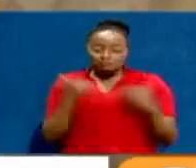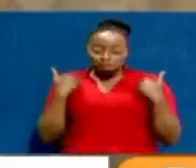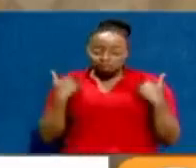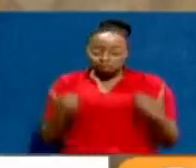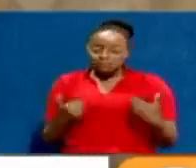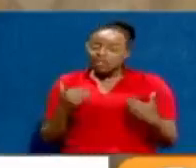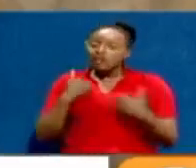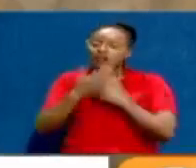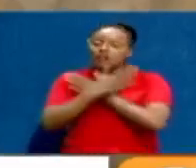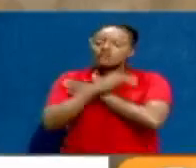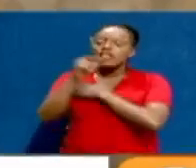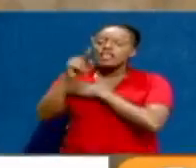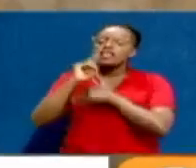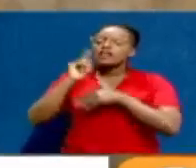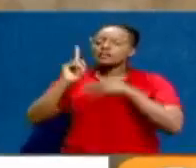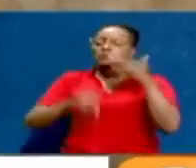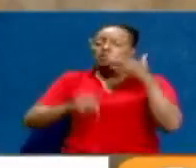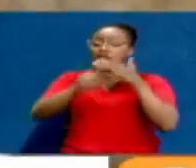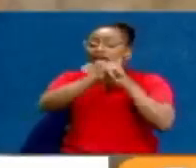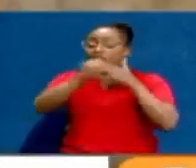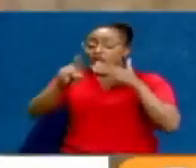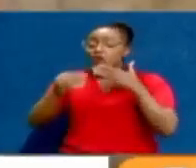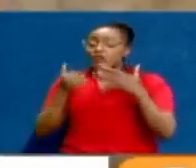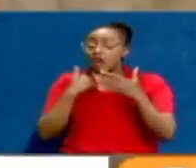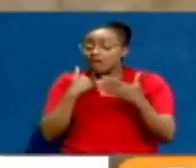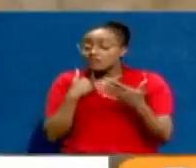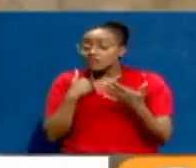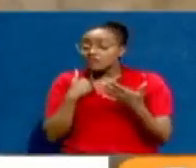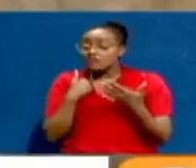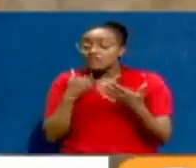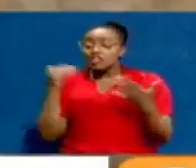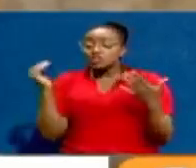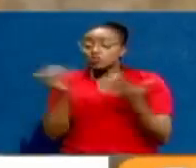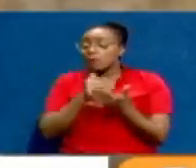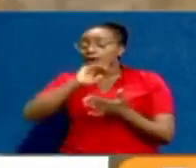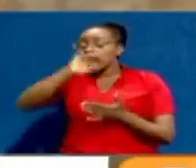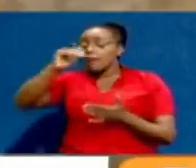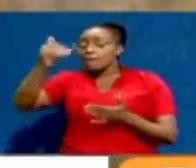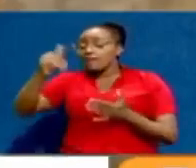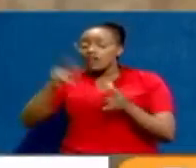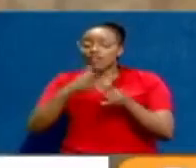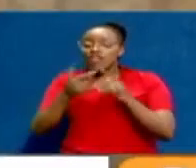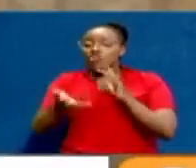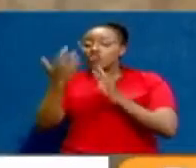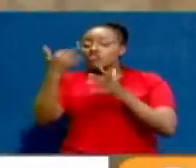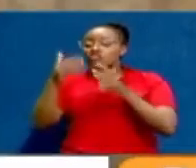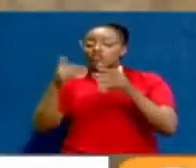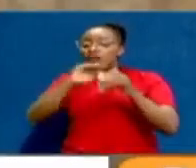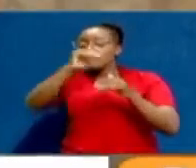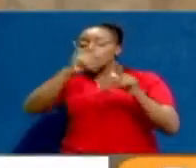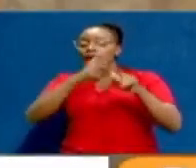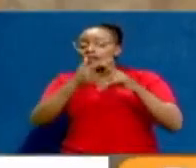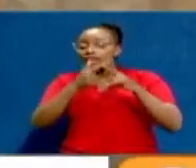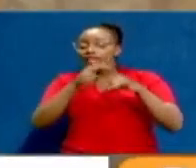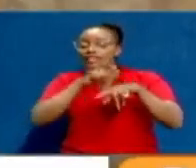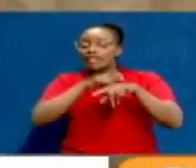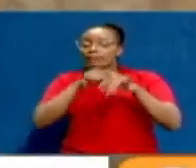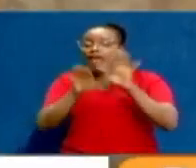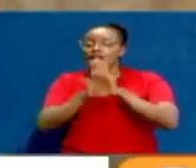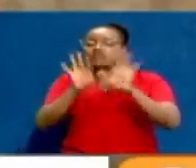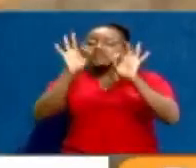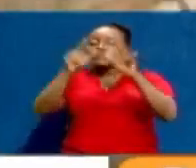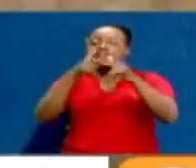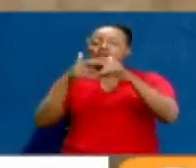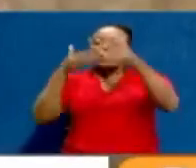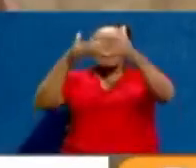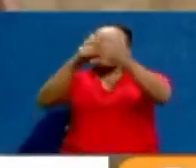iko rafiki yangu hapa moja anasemanga, nyinyi mnaondoa kili mlima naonana. Wakati mambo yenu inakuwa mzuri mnarudisha